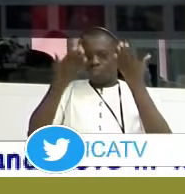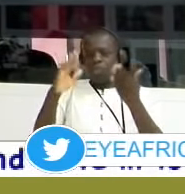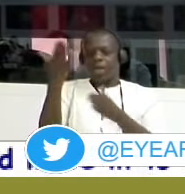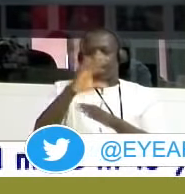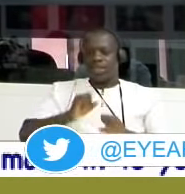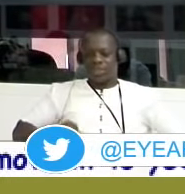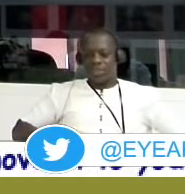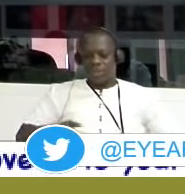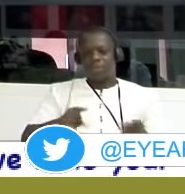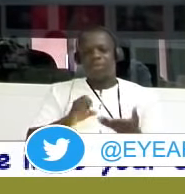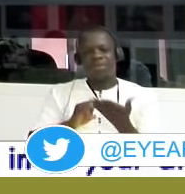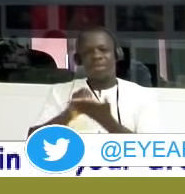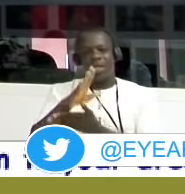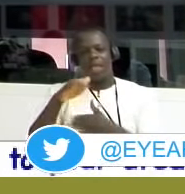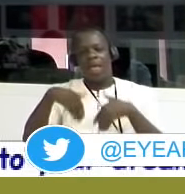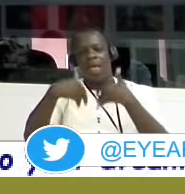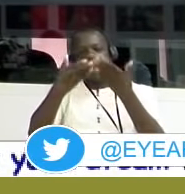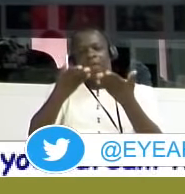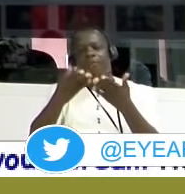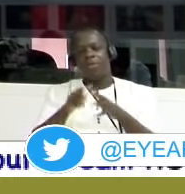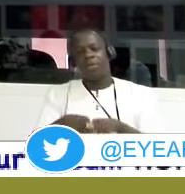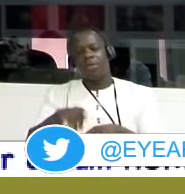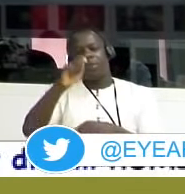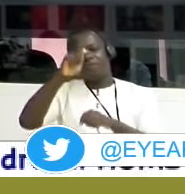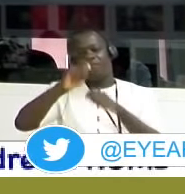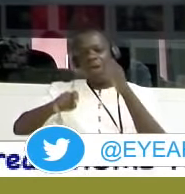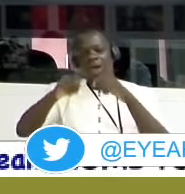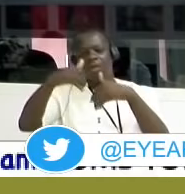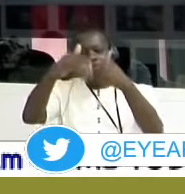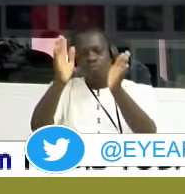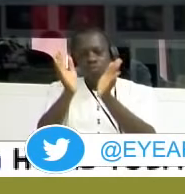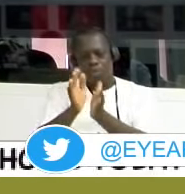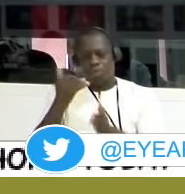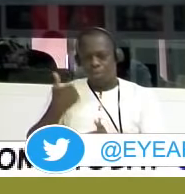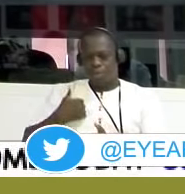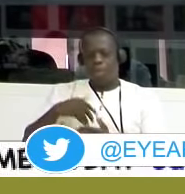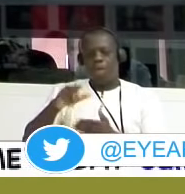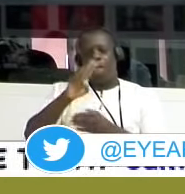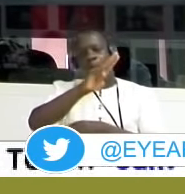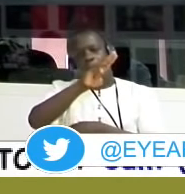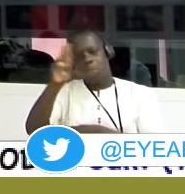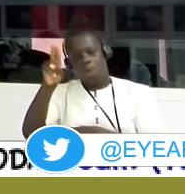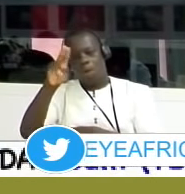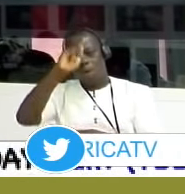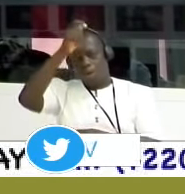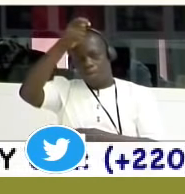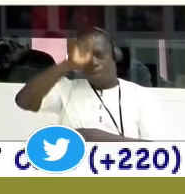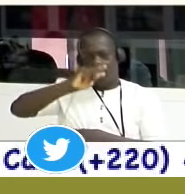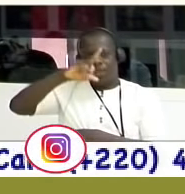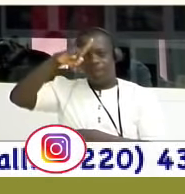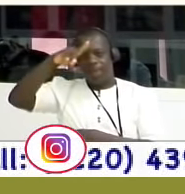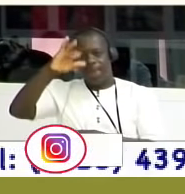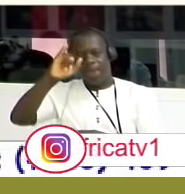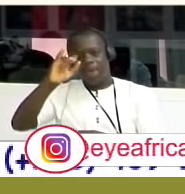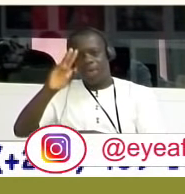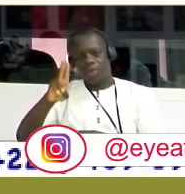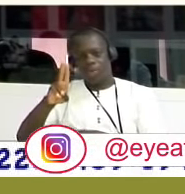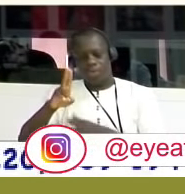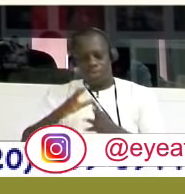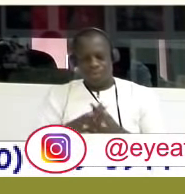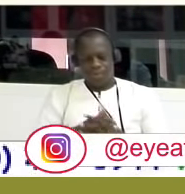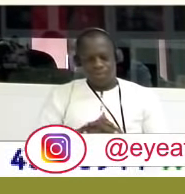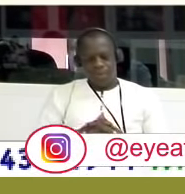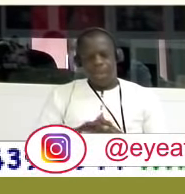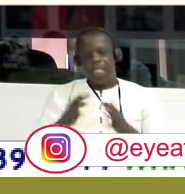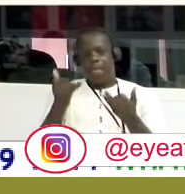fire service nor the police intervention unit. So to be clear, you did not receive any kind